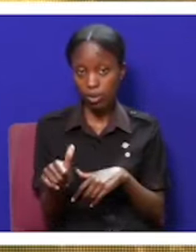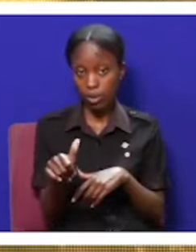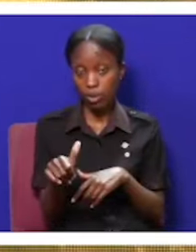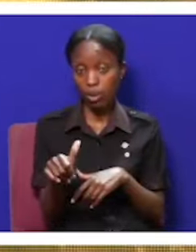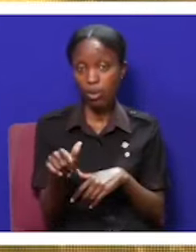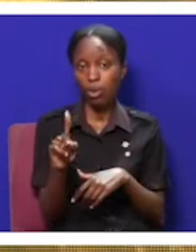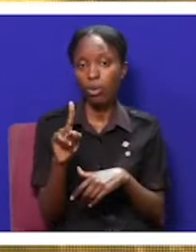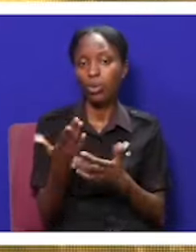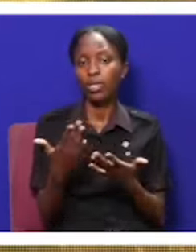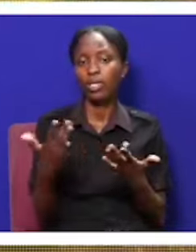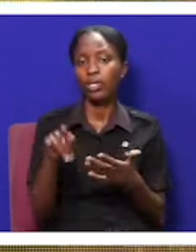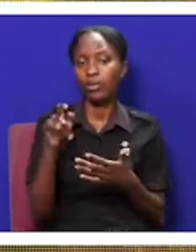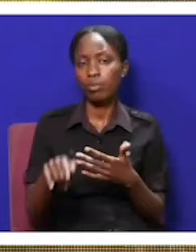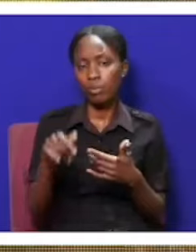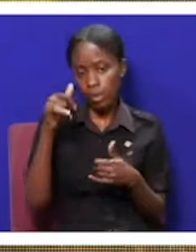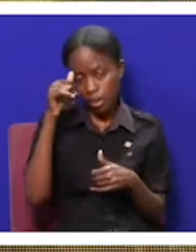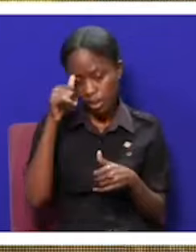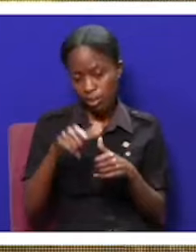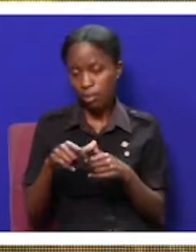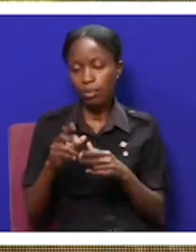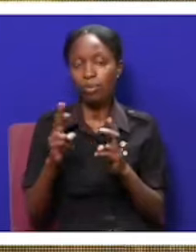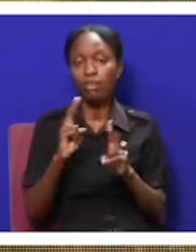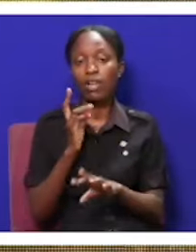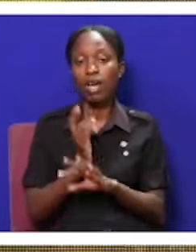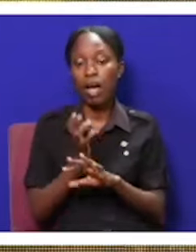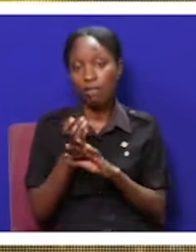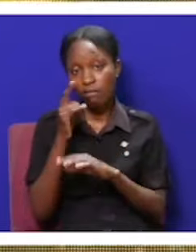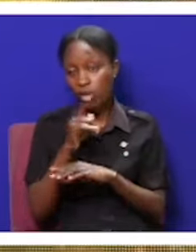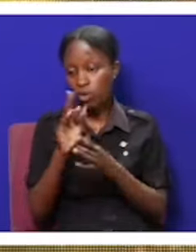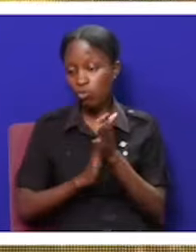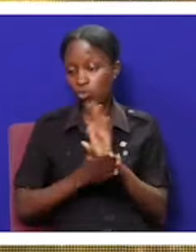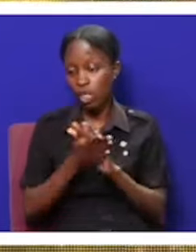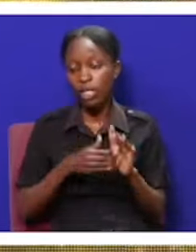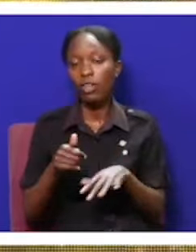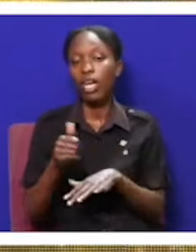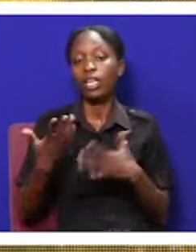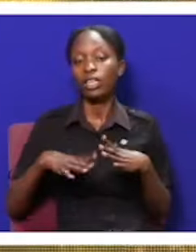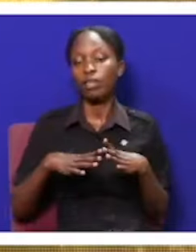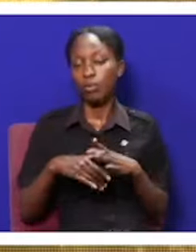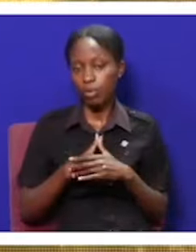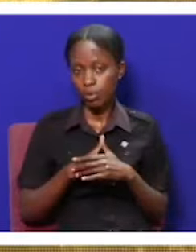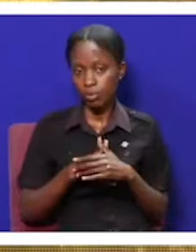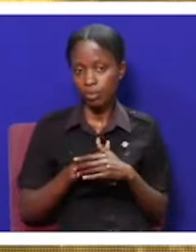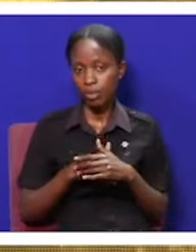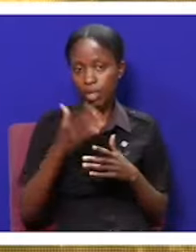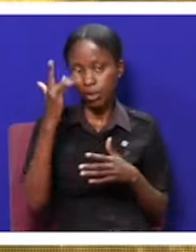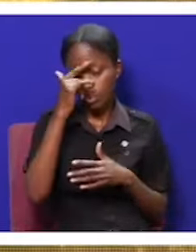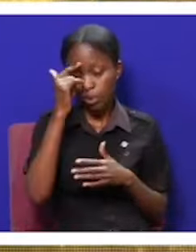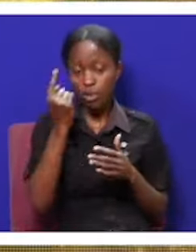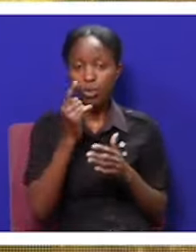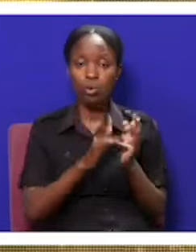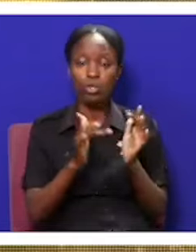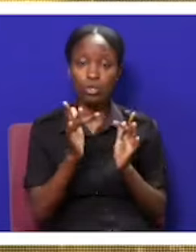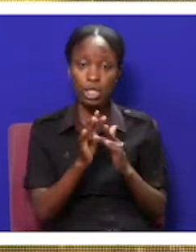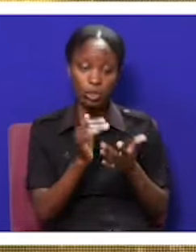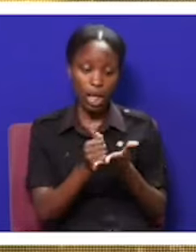must remember is that it will be very difficult for you to forgive others. Imagine, because it's only Jesus that